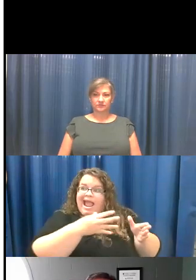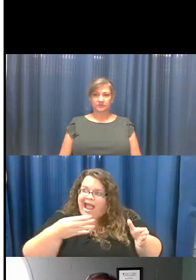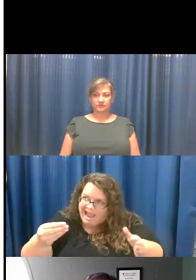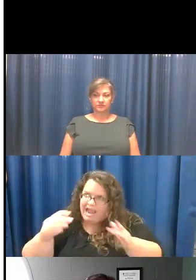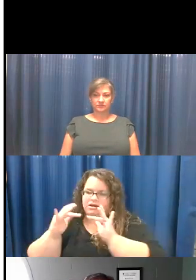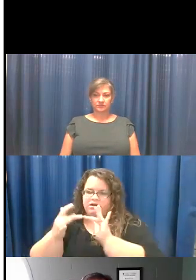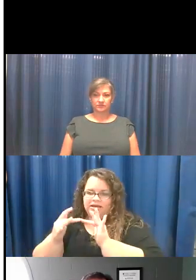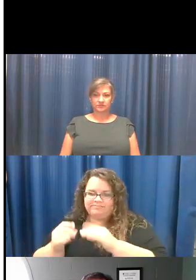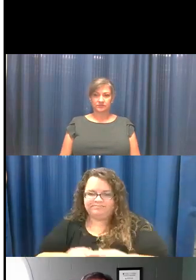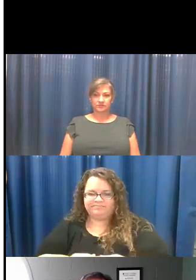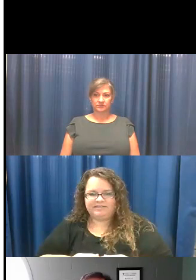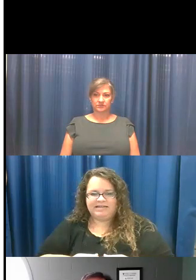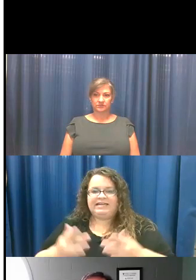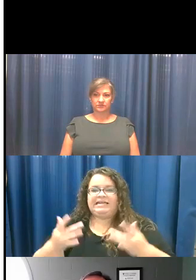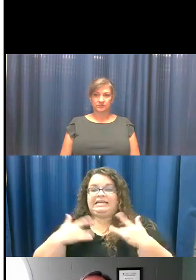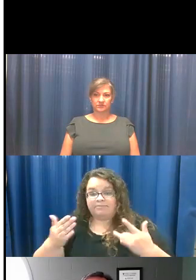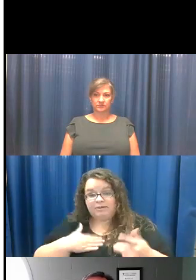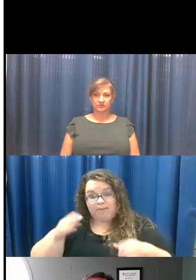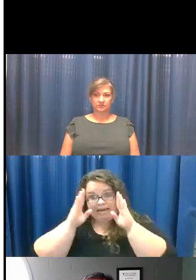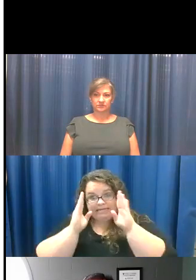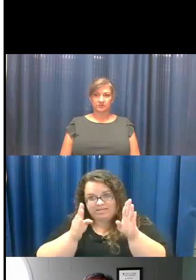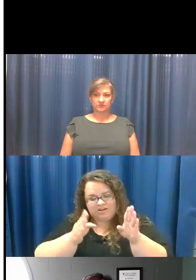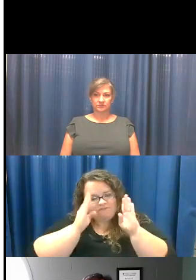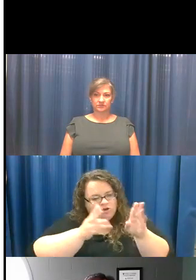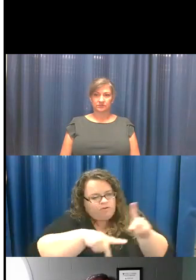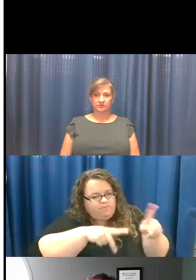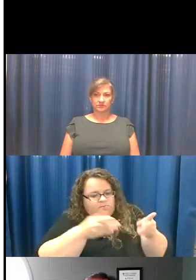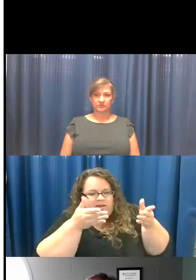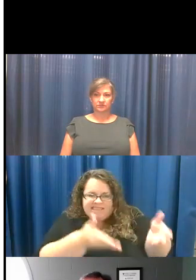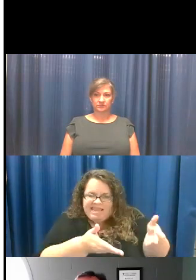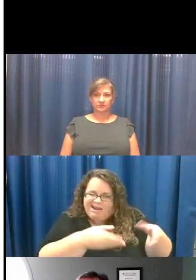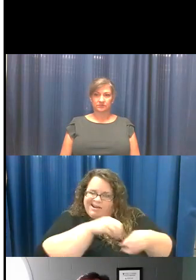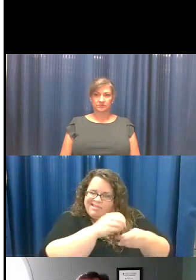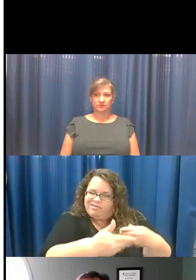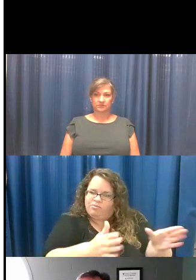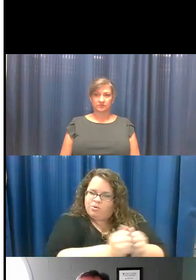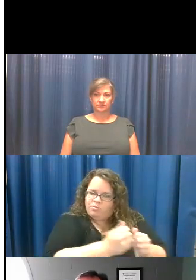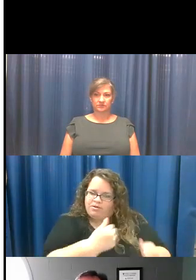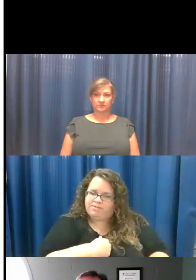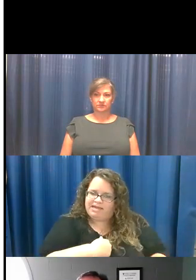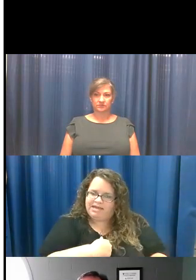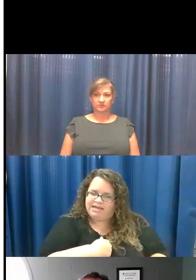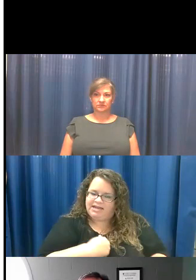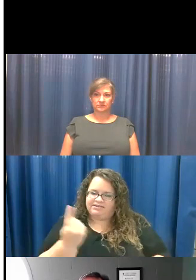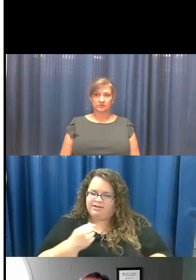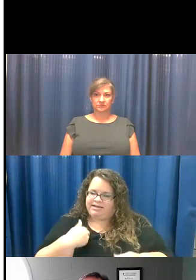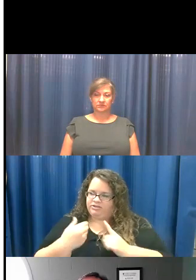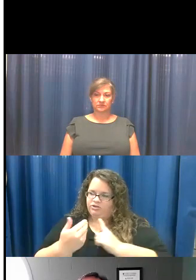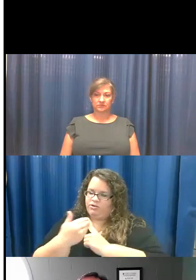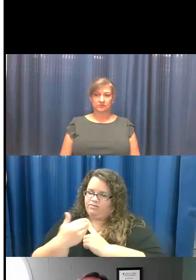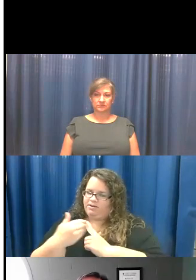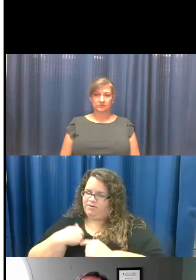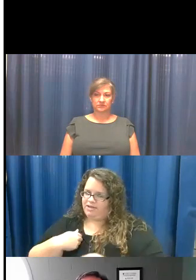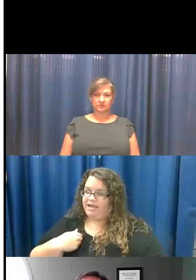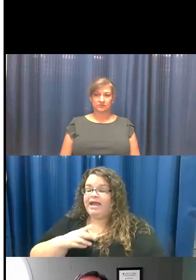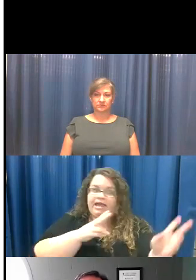attention gets primarily focused on the people who are live with me, and I need to be nudged to return to and